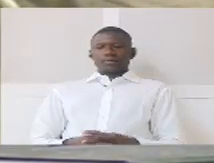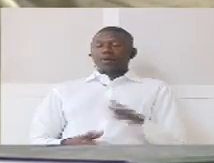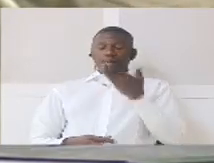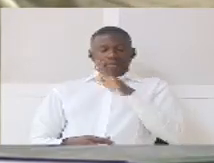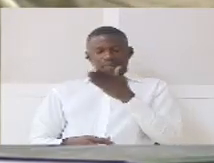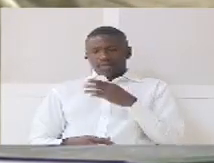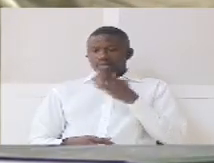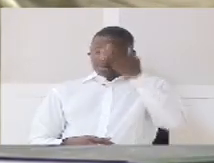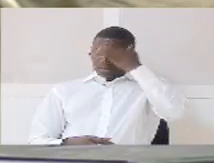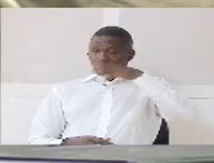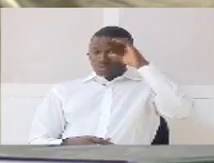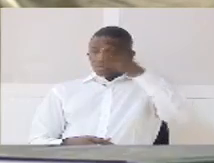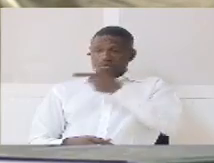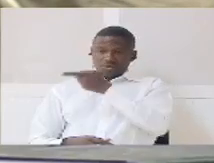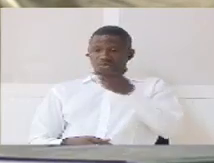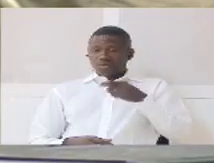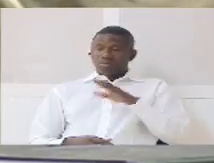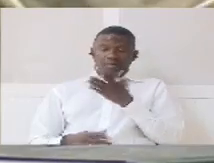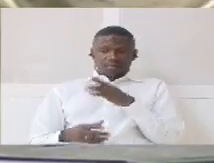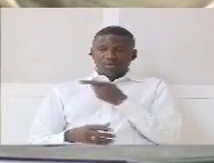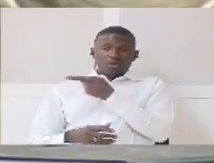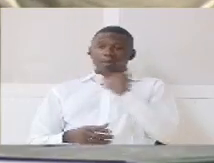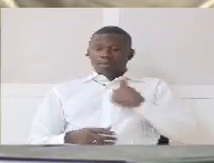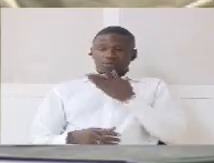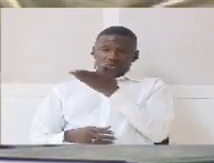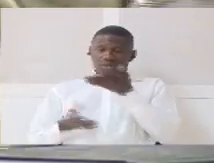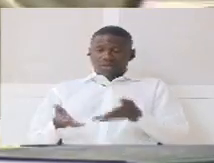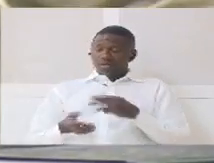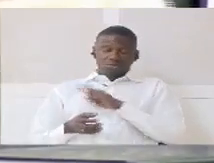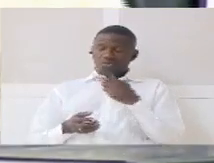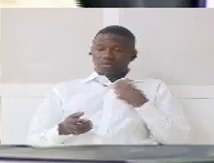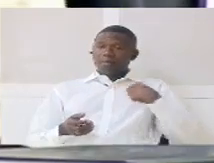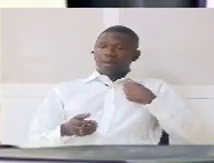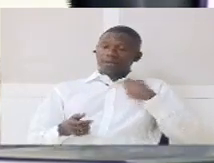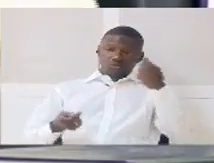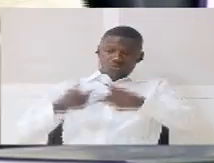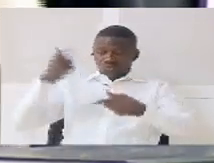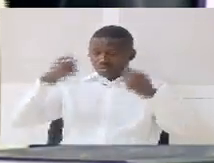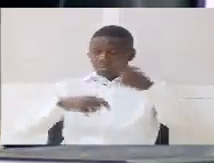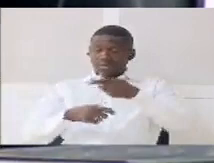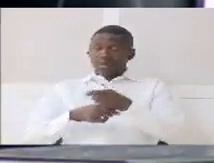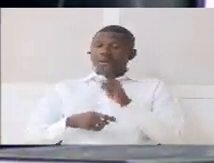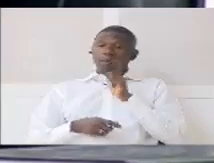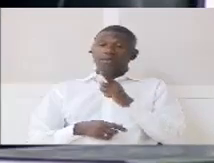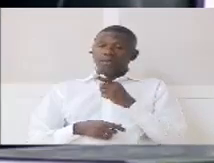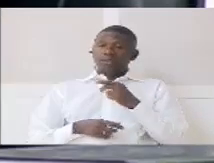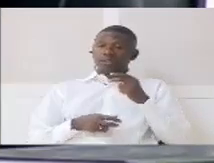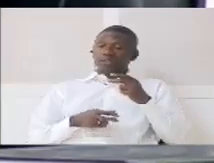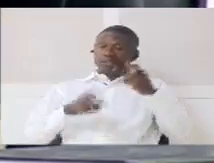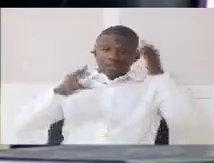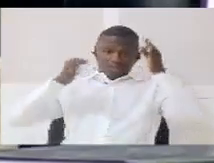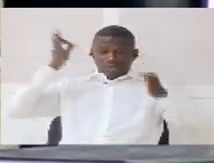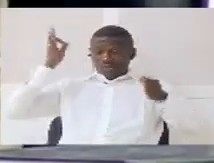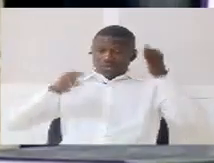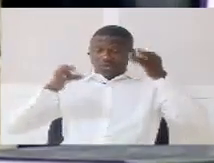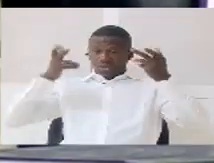the commissioner here and some of you here will not know my contributions, but the judiciary. Ma for me pass out the sign. They signed